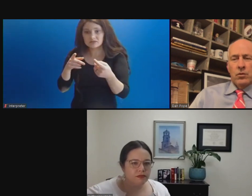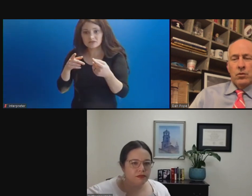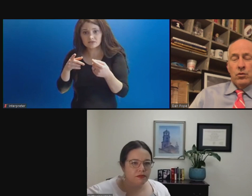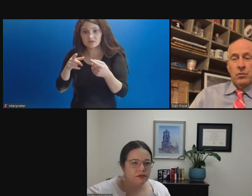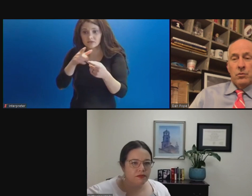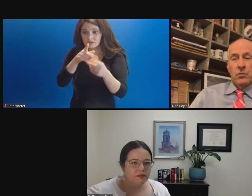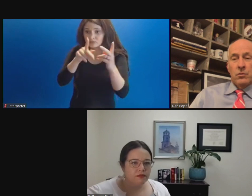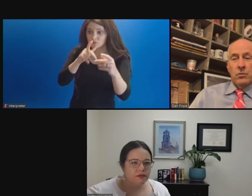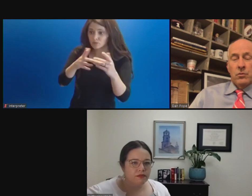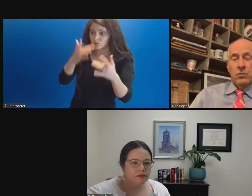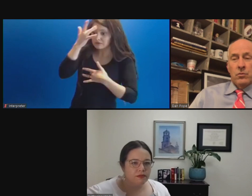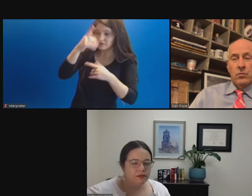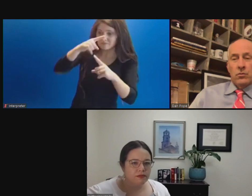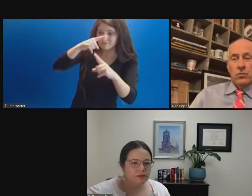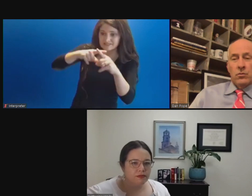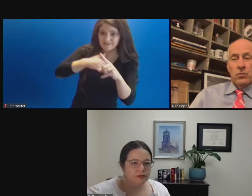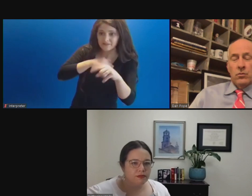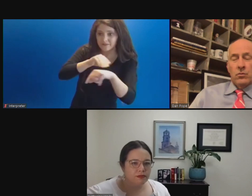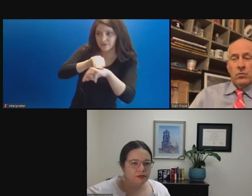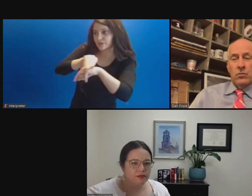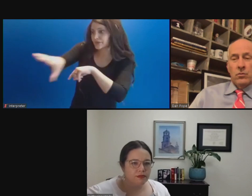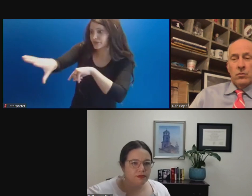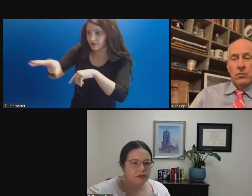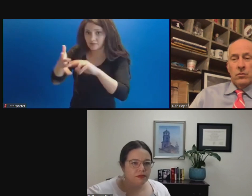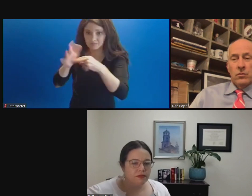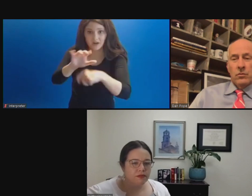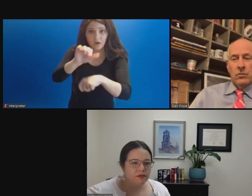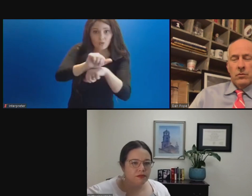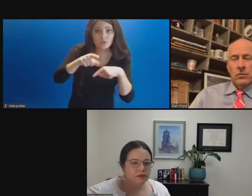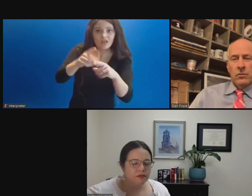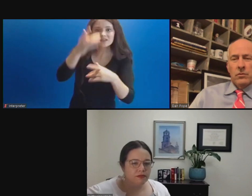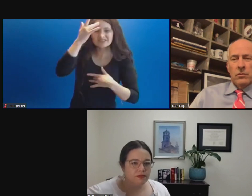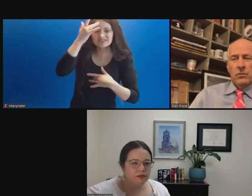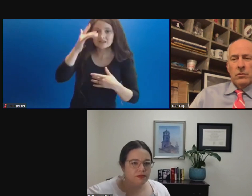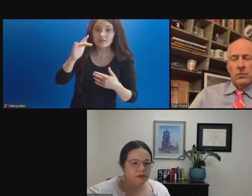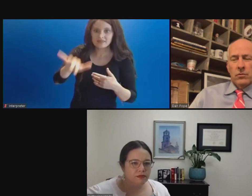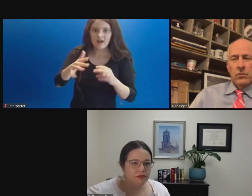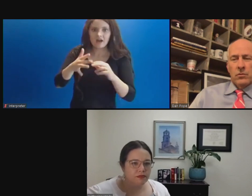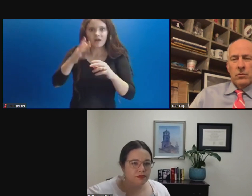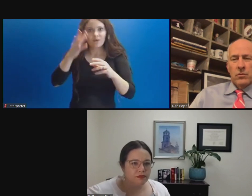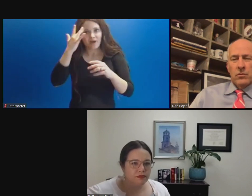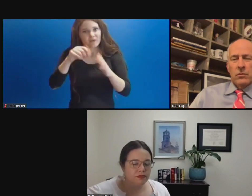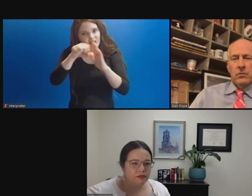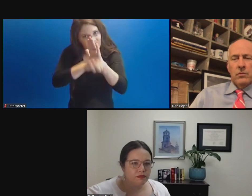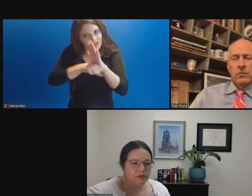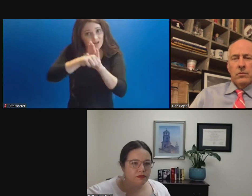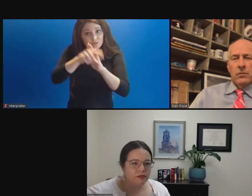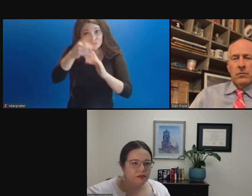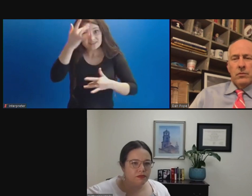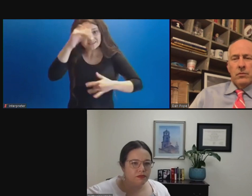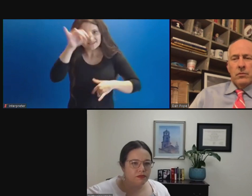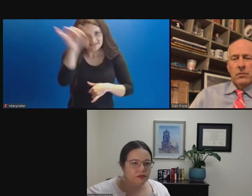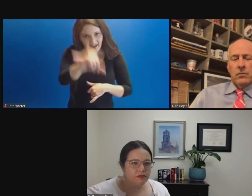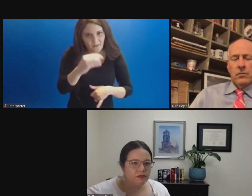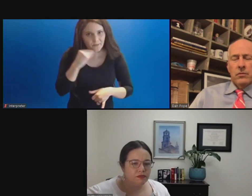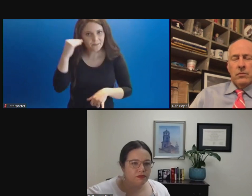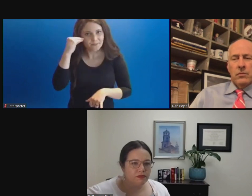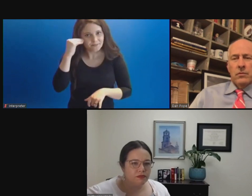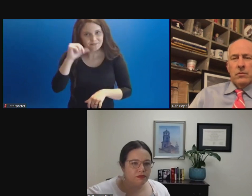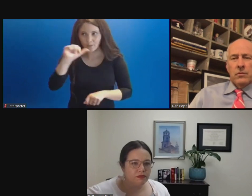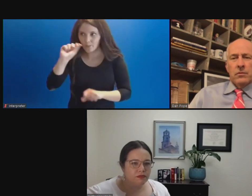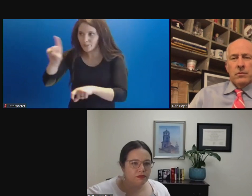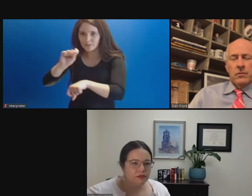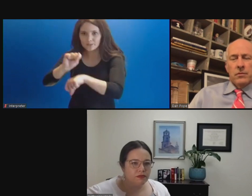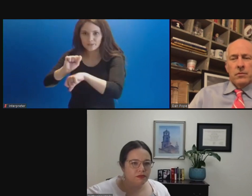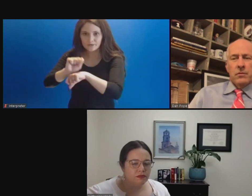spreading the virus then? In other words, were they working when they were sick? And this is the whole thing. If you're sick, you need to stay home and not go to work. I know that's a